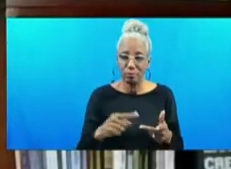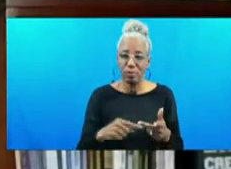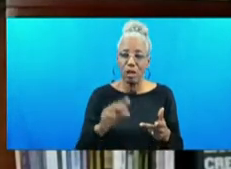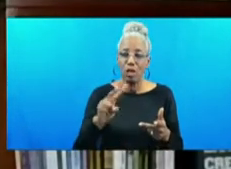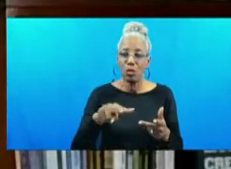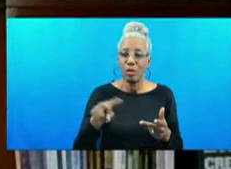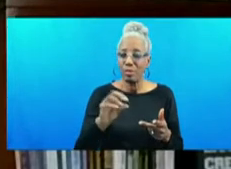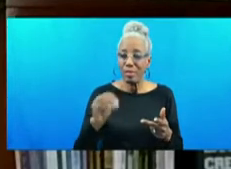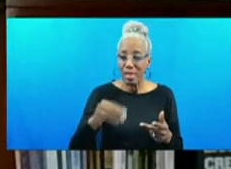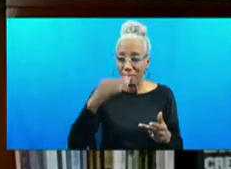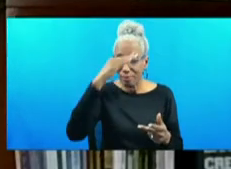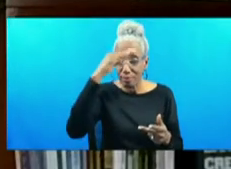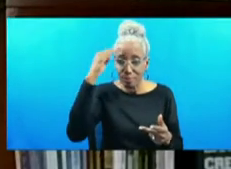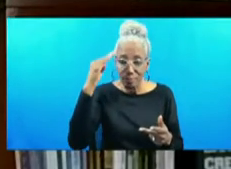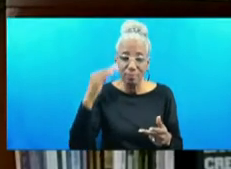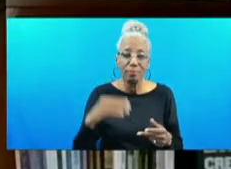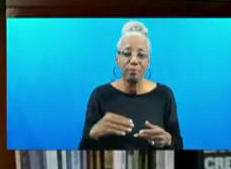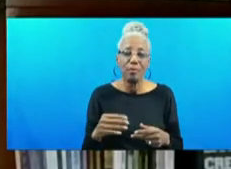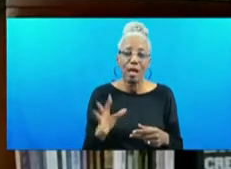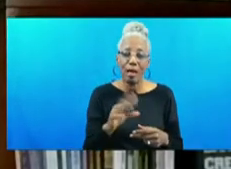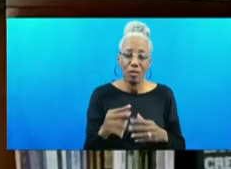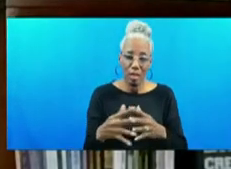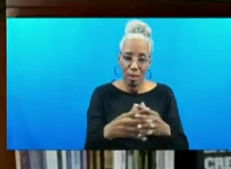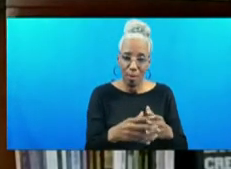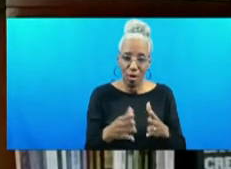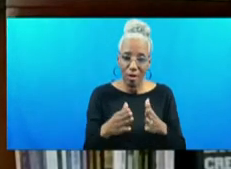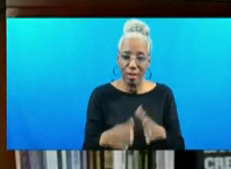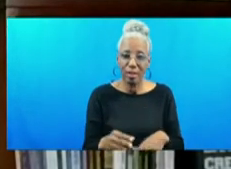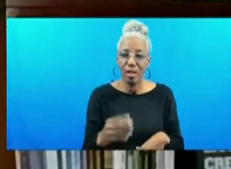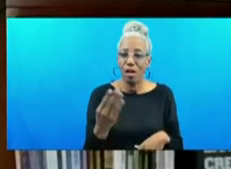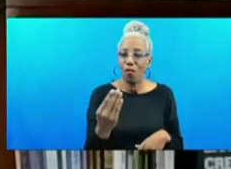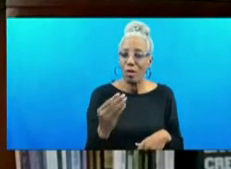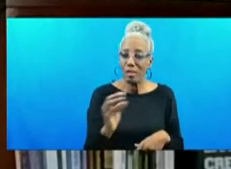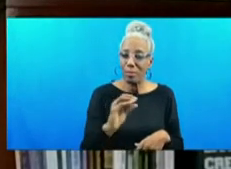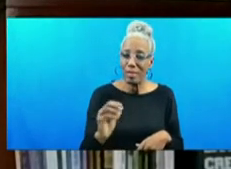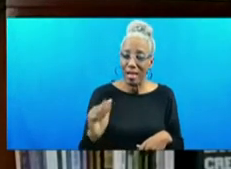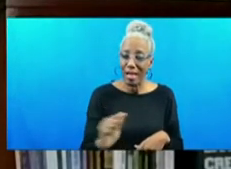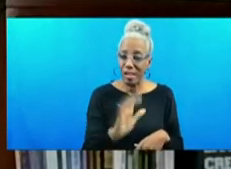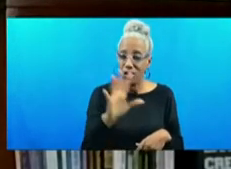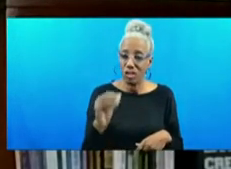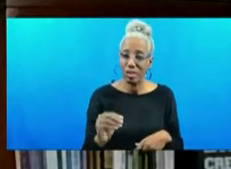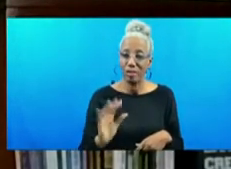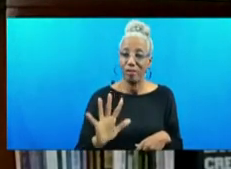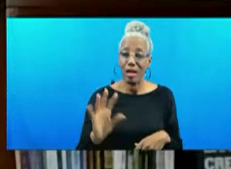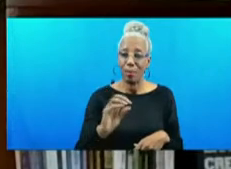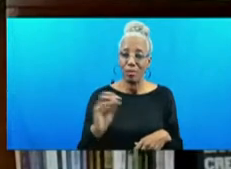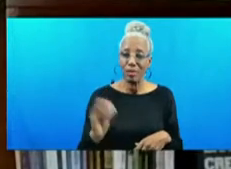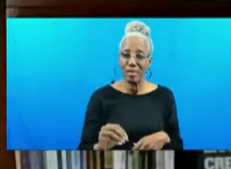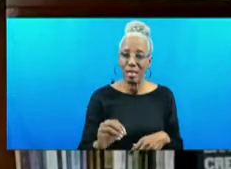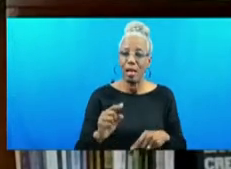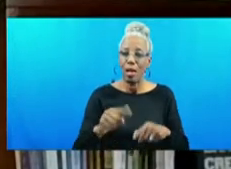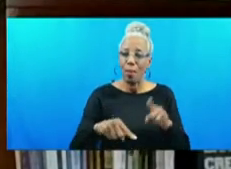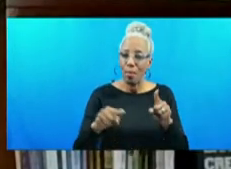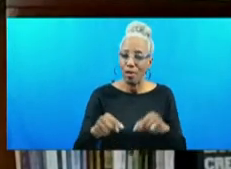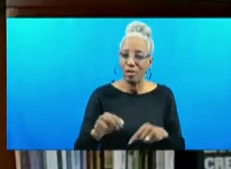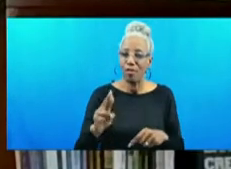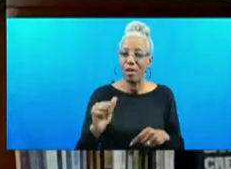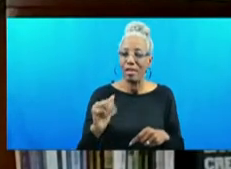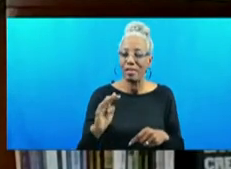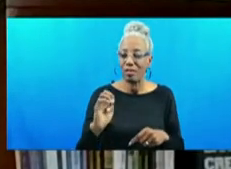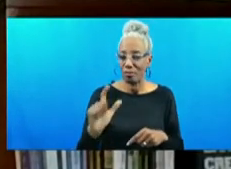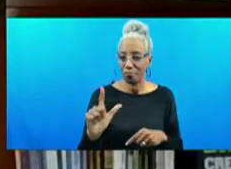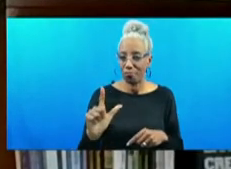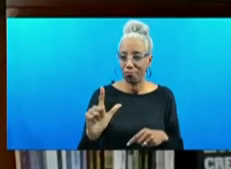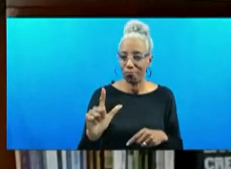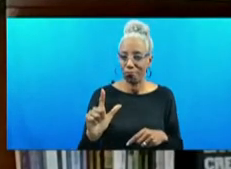African-American, 14% Asian, and 5% multiracial. That is a strength in our community to live in a